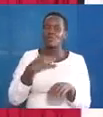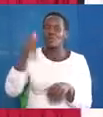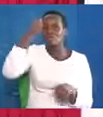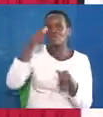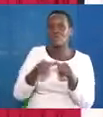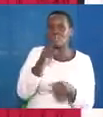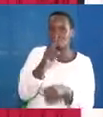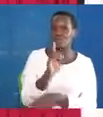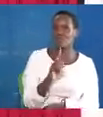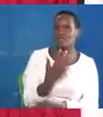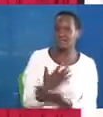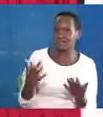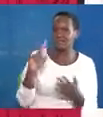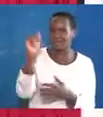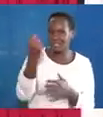Kenya